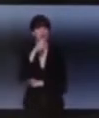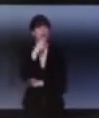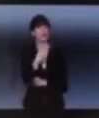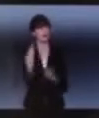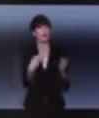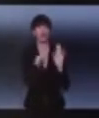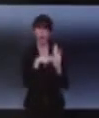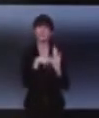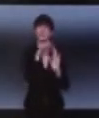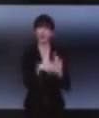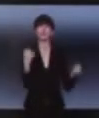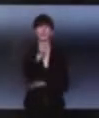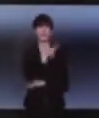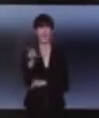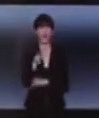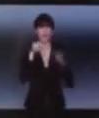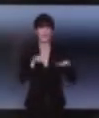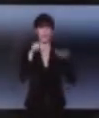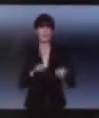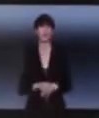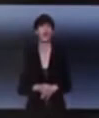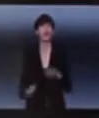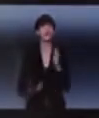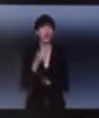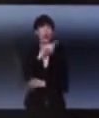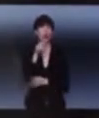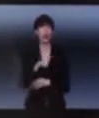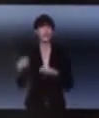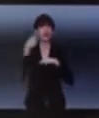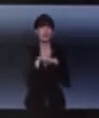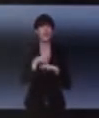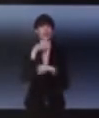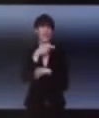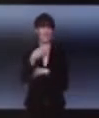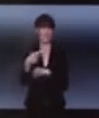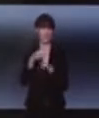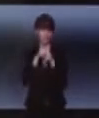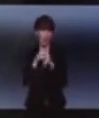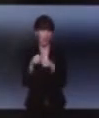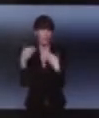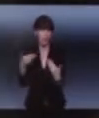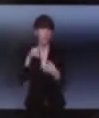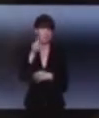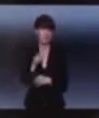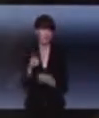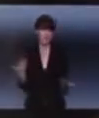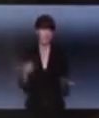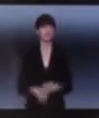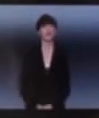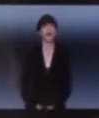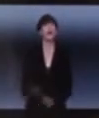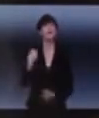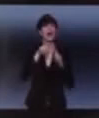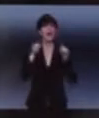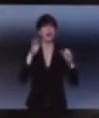HBB TV Next version. So as you see here, we have a DVB-S signal, a video from